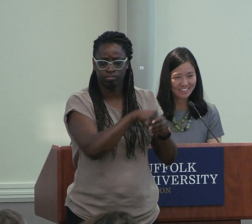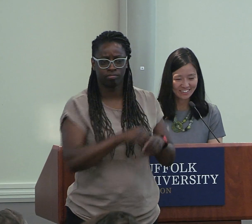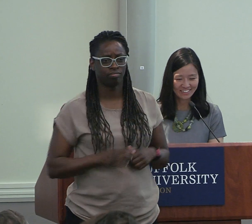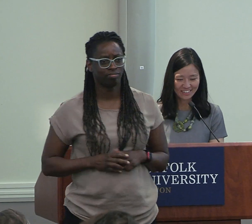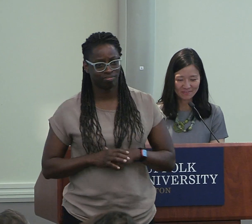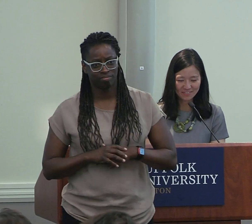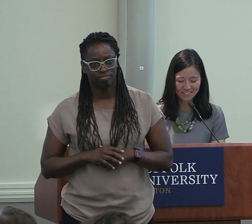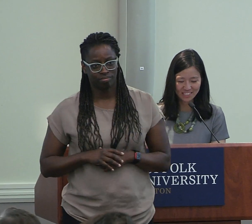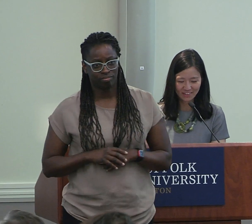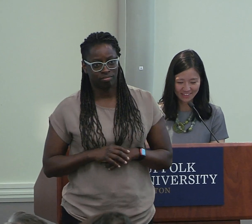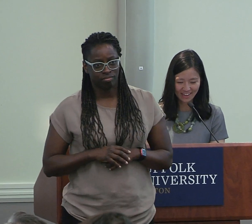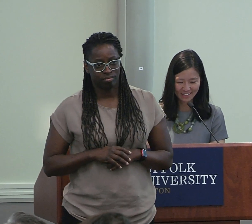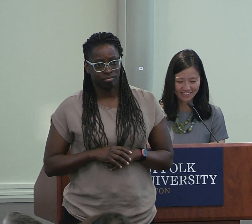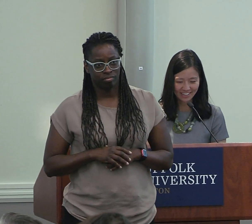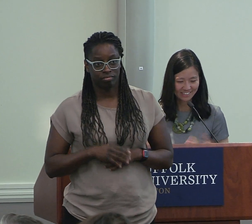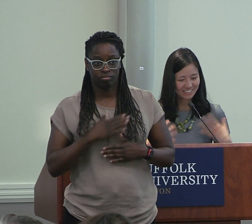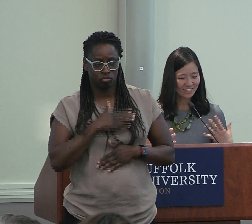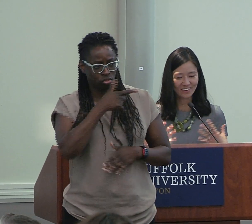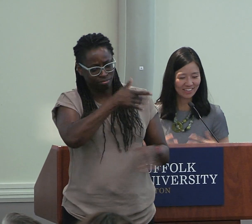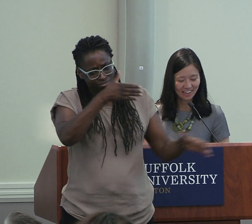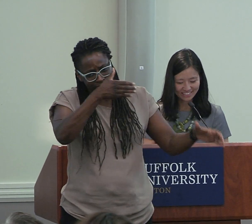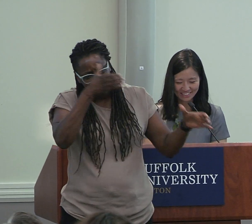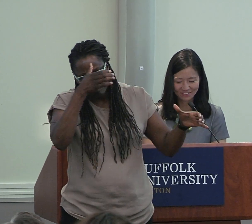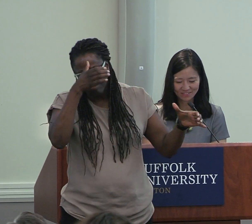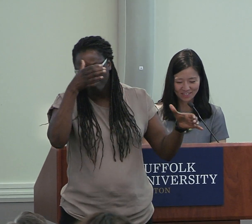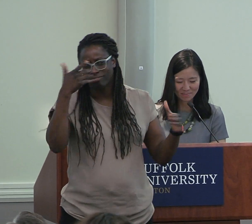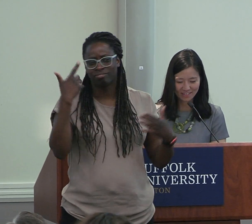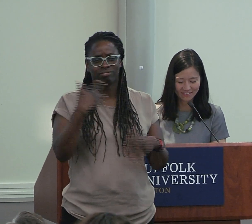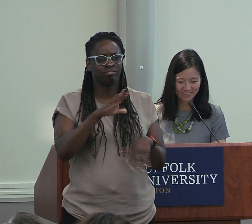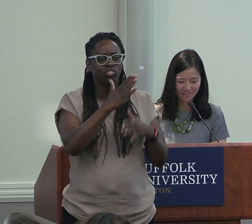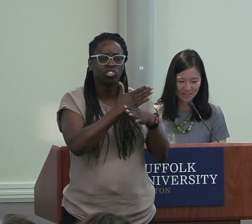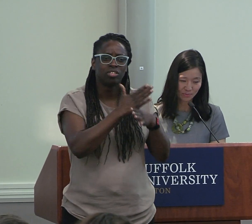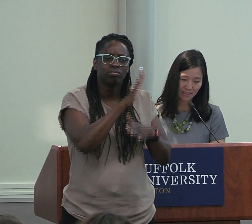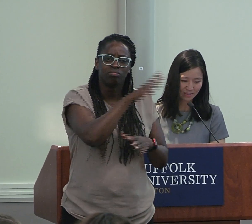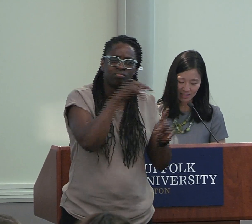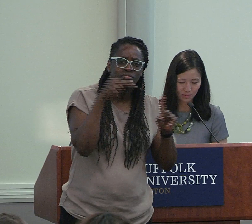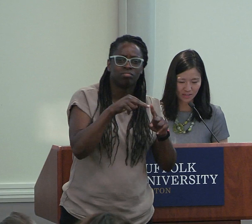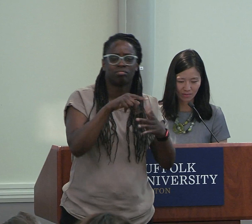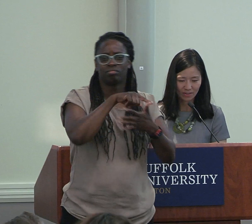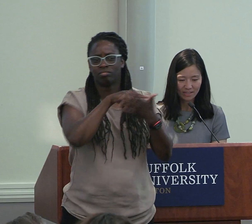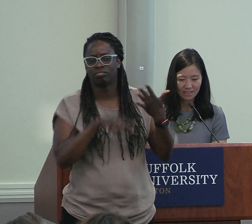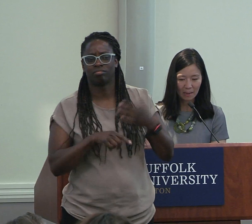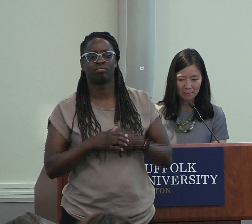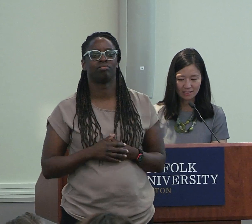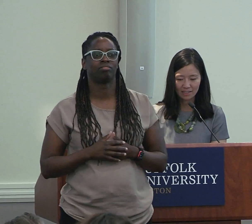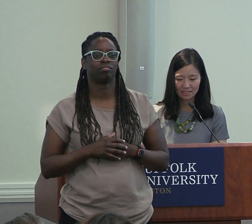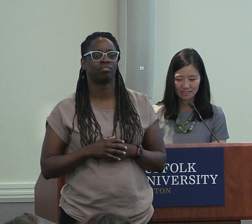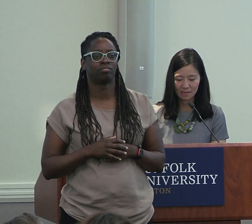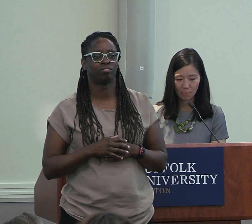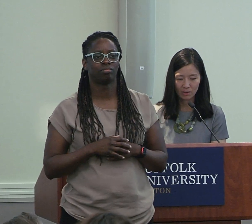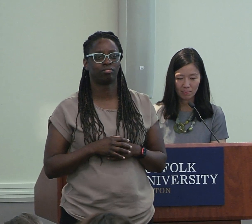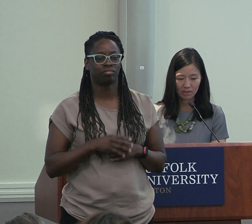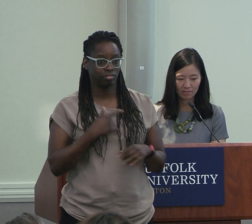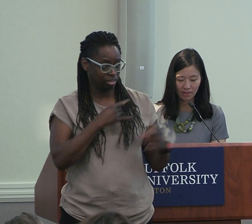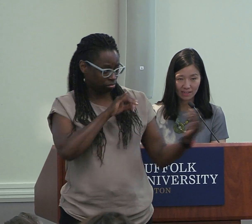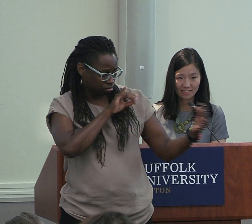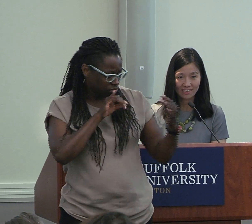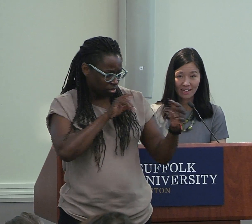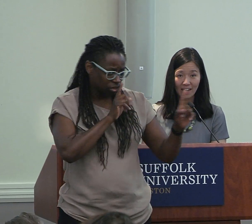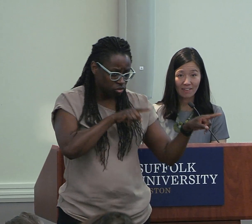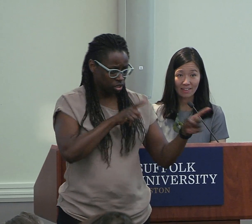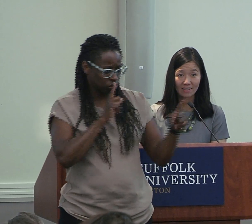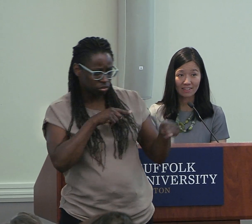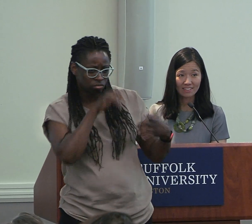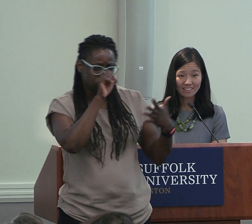appreciate her sharing that and sharing the hot seat with me a bit. As we know, the MBTA is such an important partner for